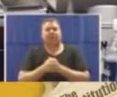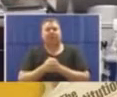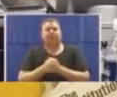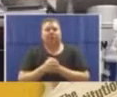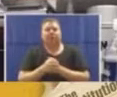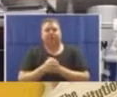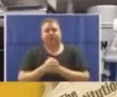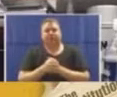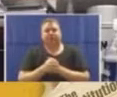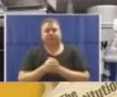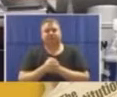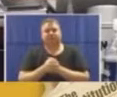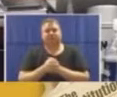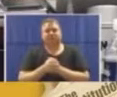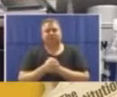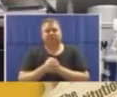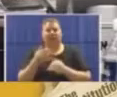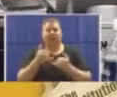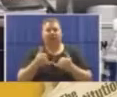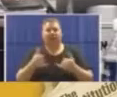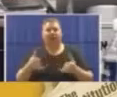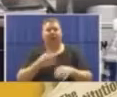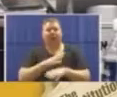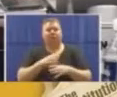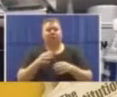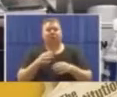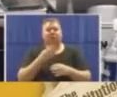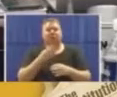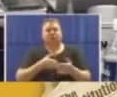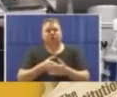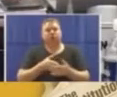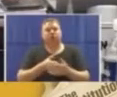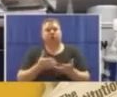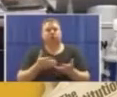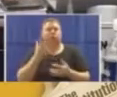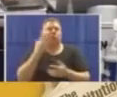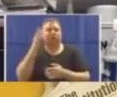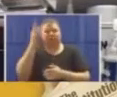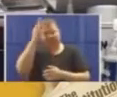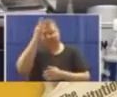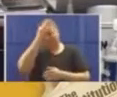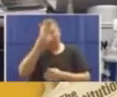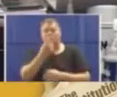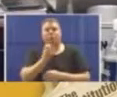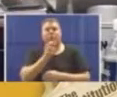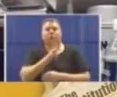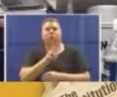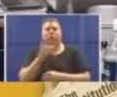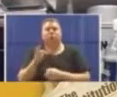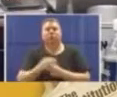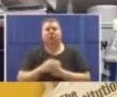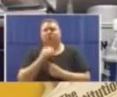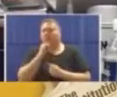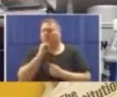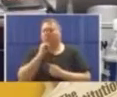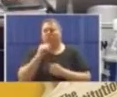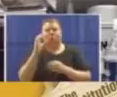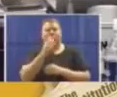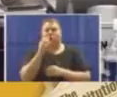deadline for determining whether South Africa will be greylisted is February 2023 and not October